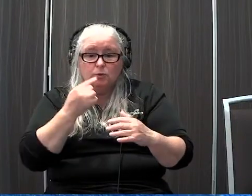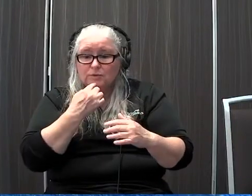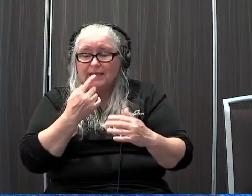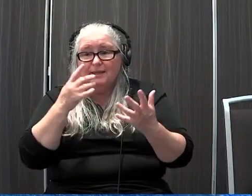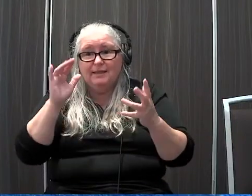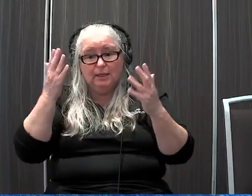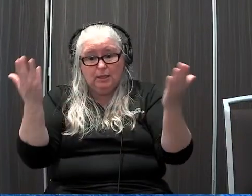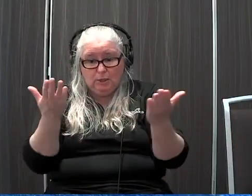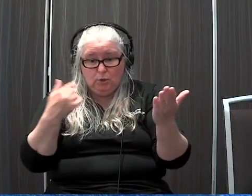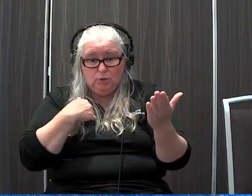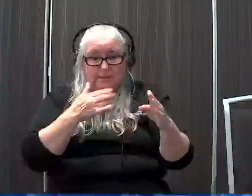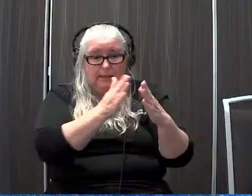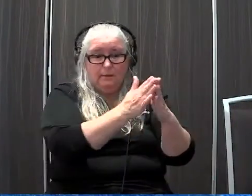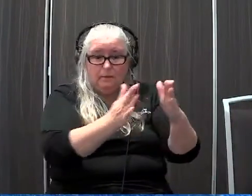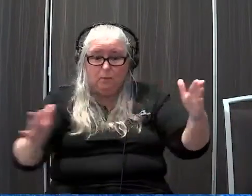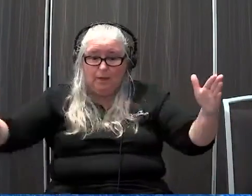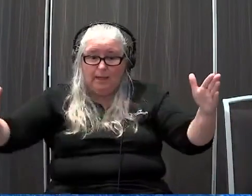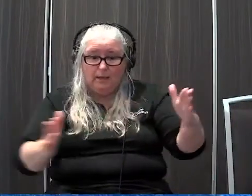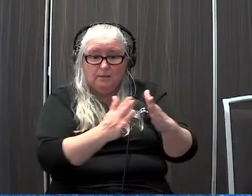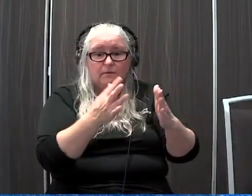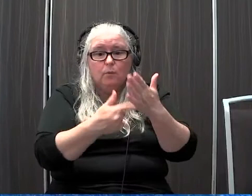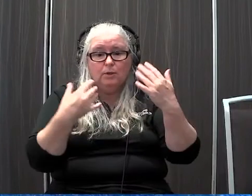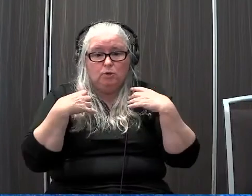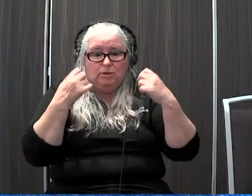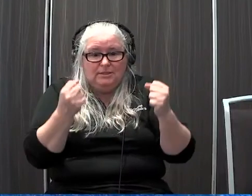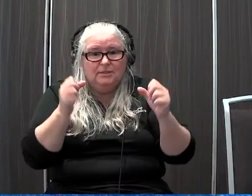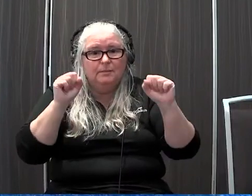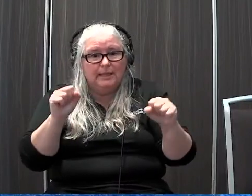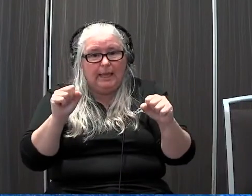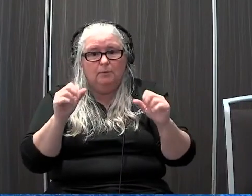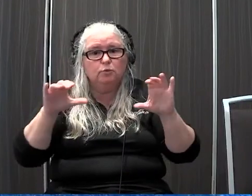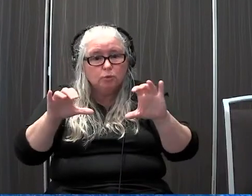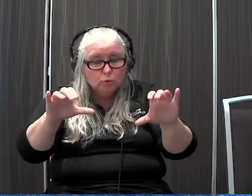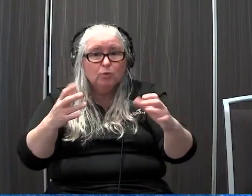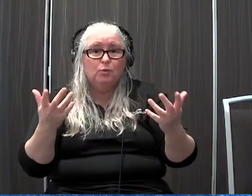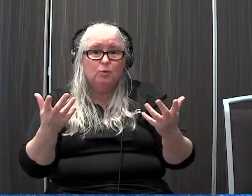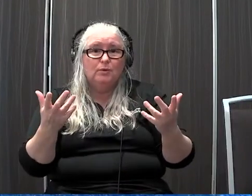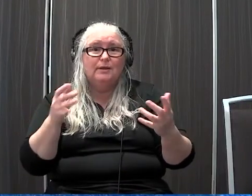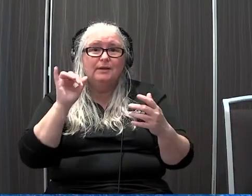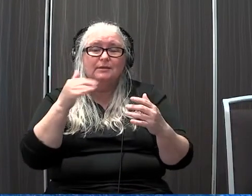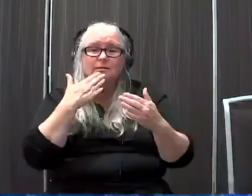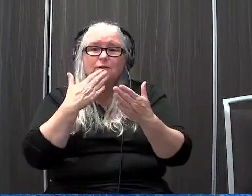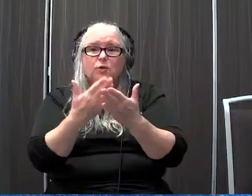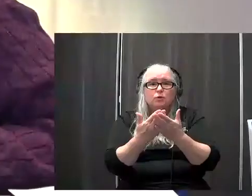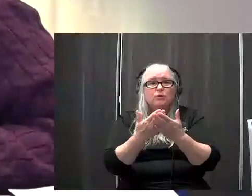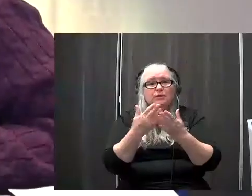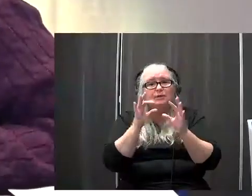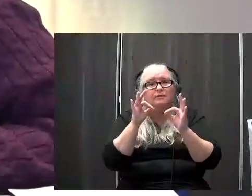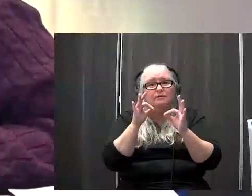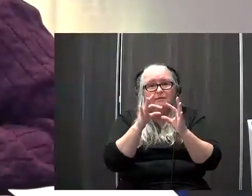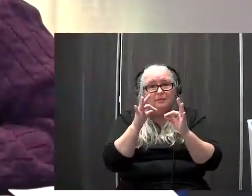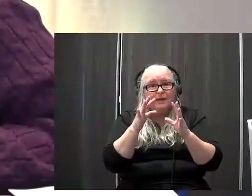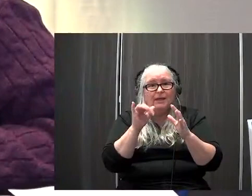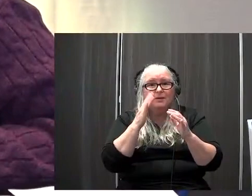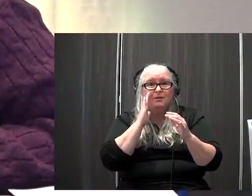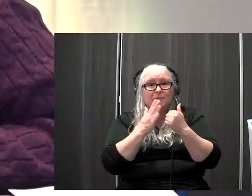are able to achieve at school. So we're getting a lot of good feedback. People are thinking it's a very helpful tool and wondering where might they